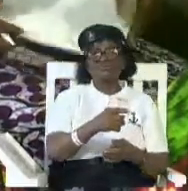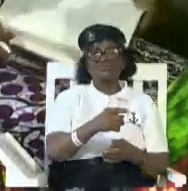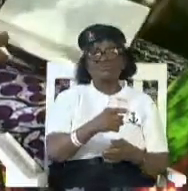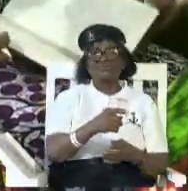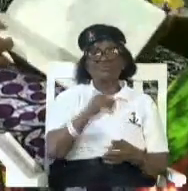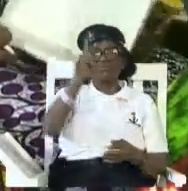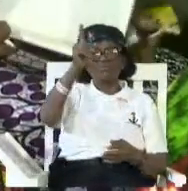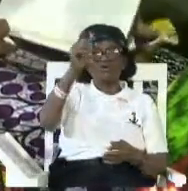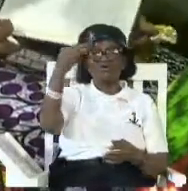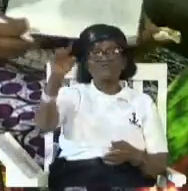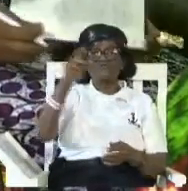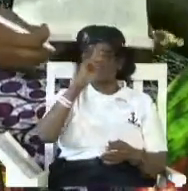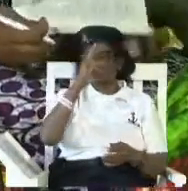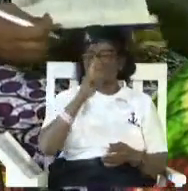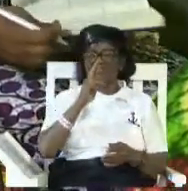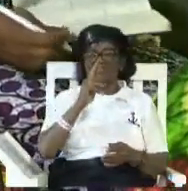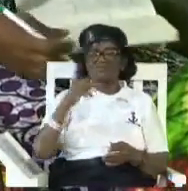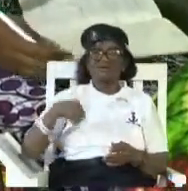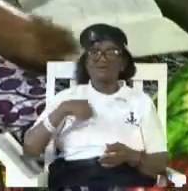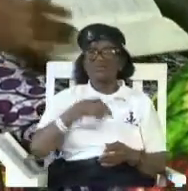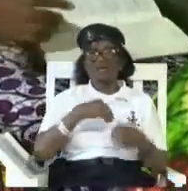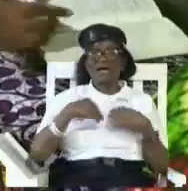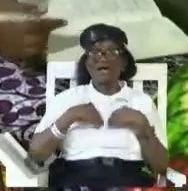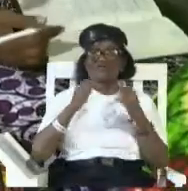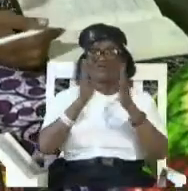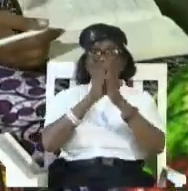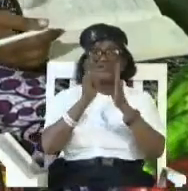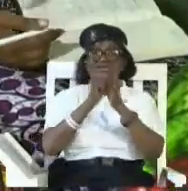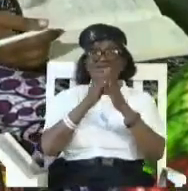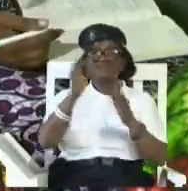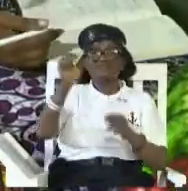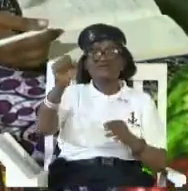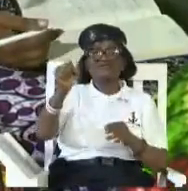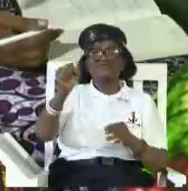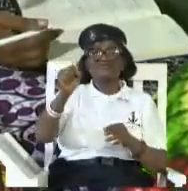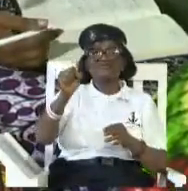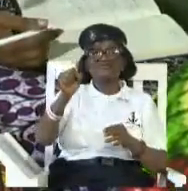one of the reasons we have conventions